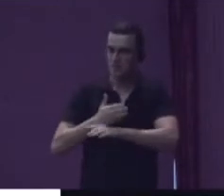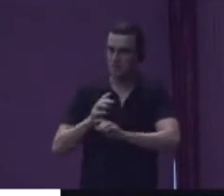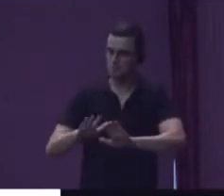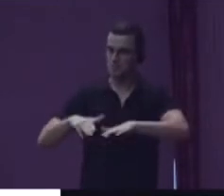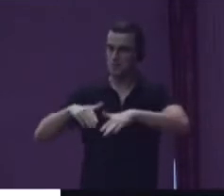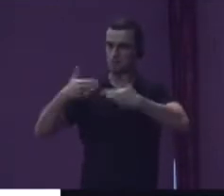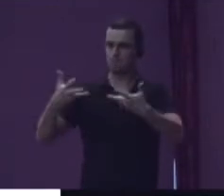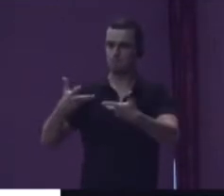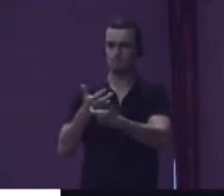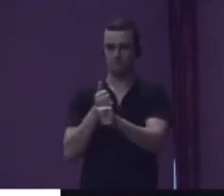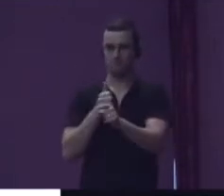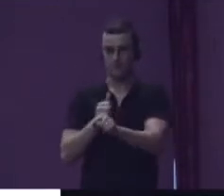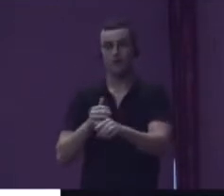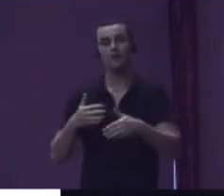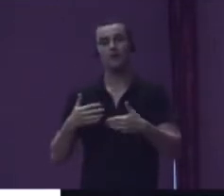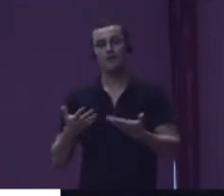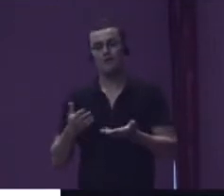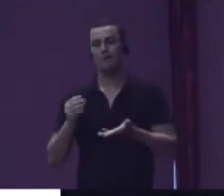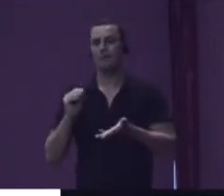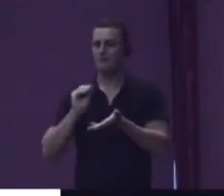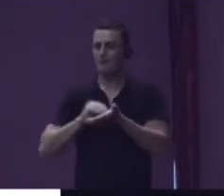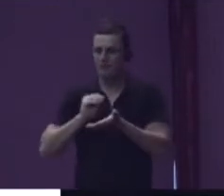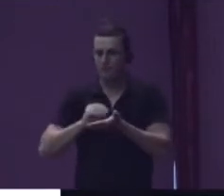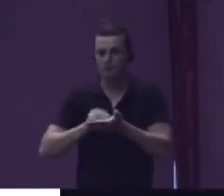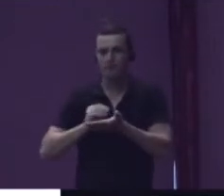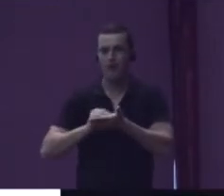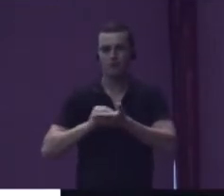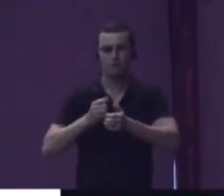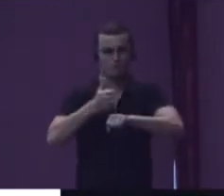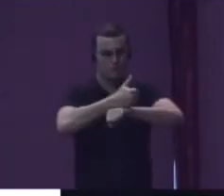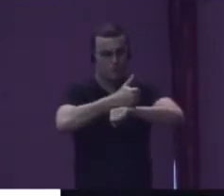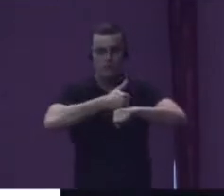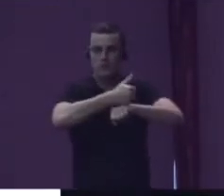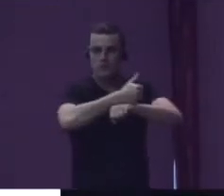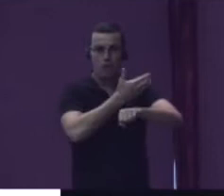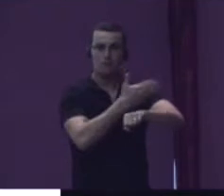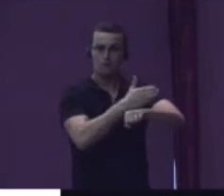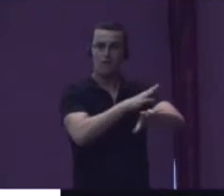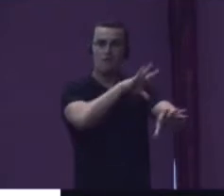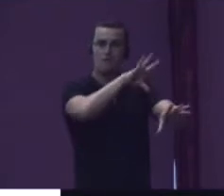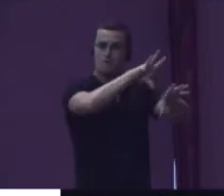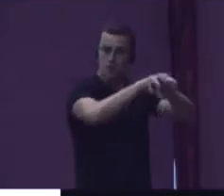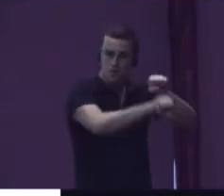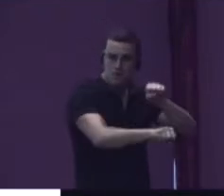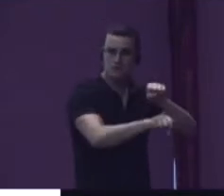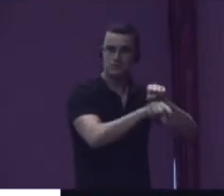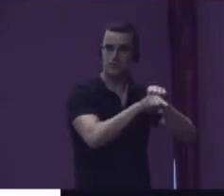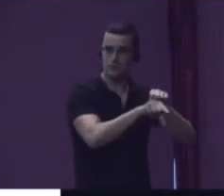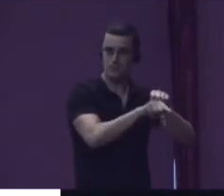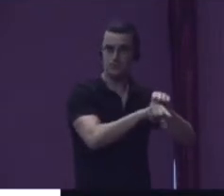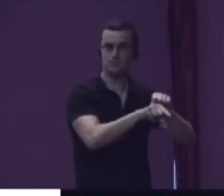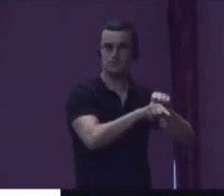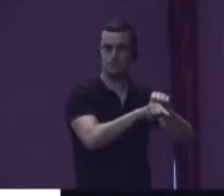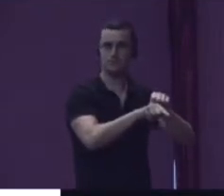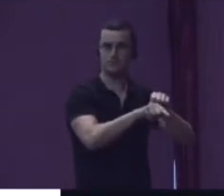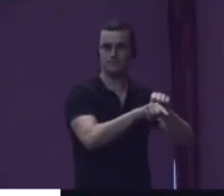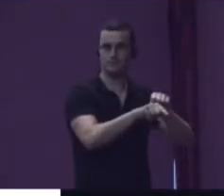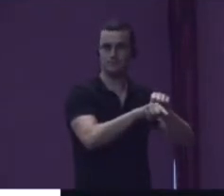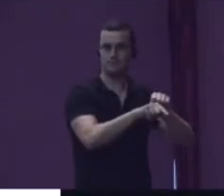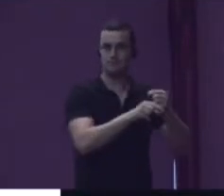training, and forget about the traditional midwives. So they stopped